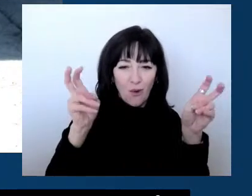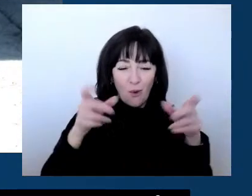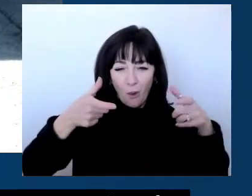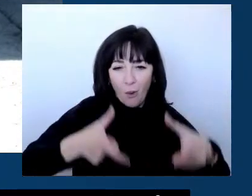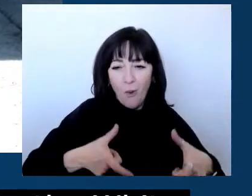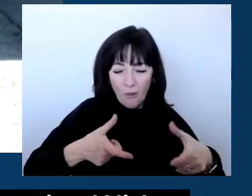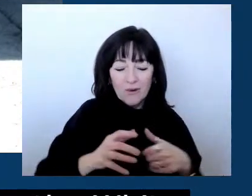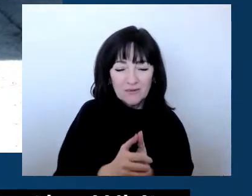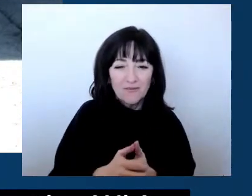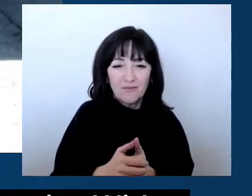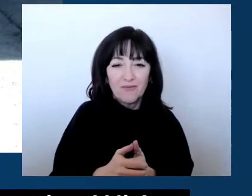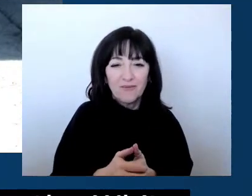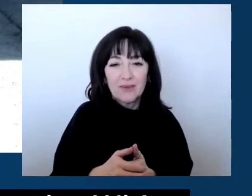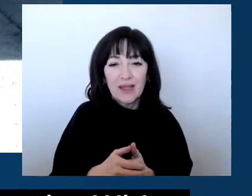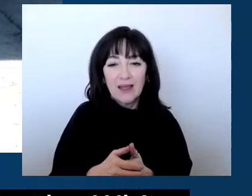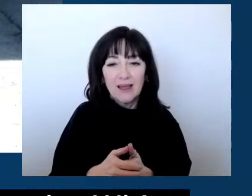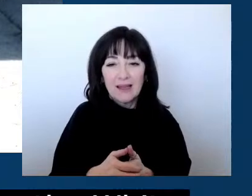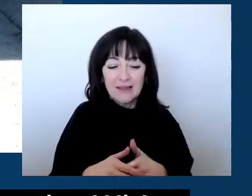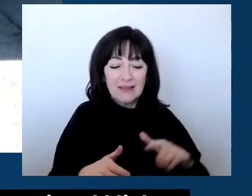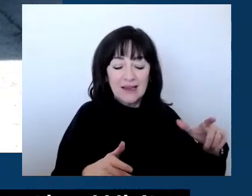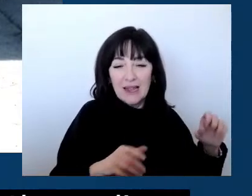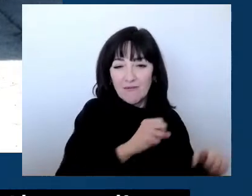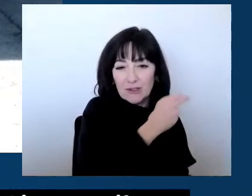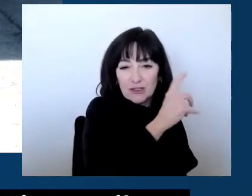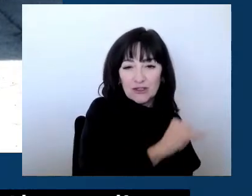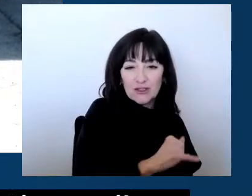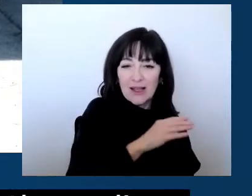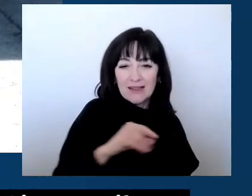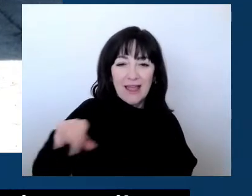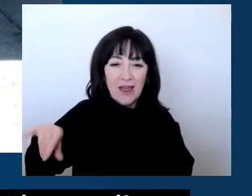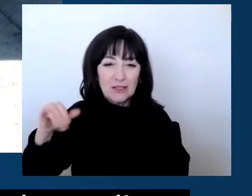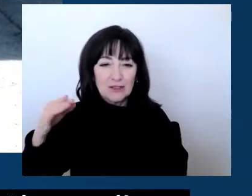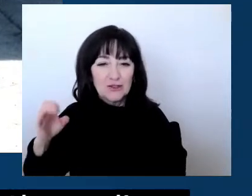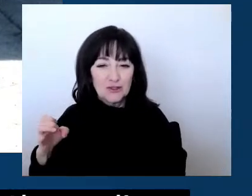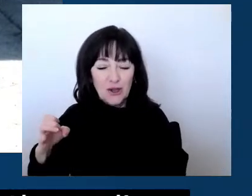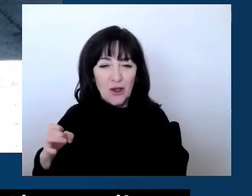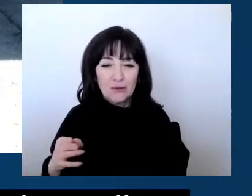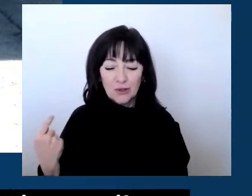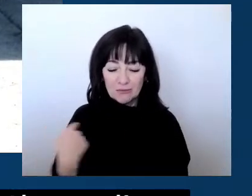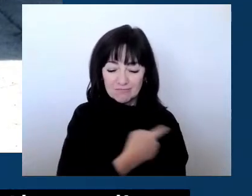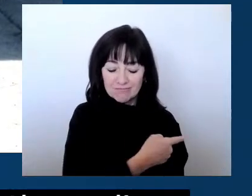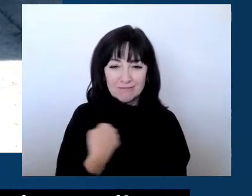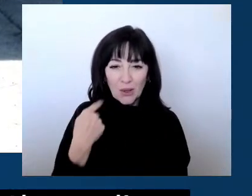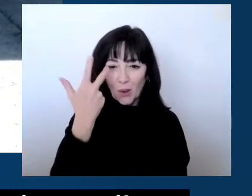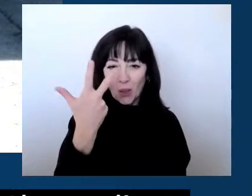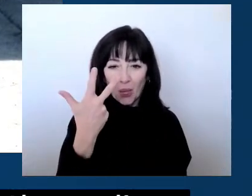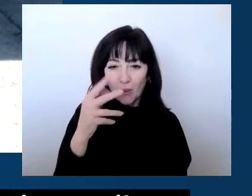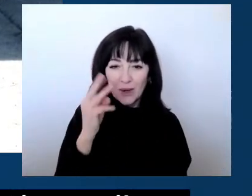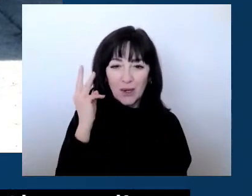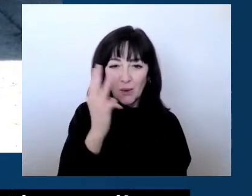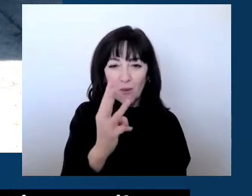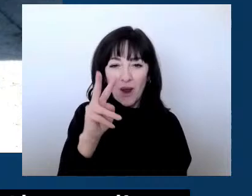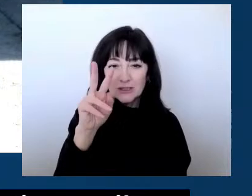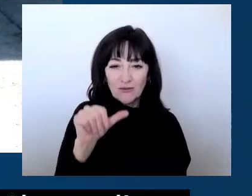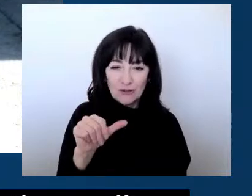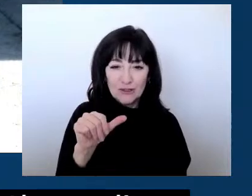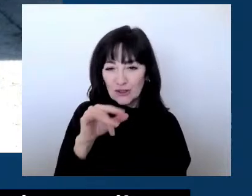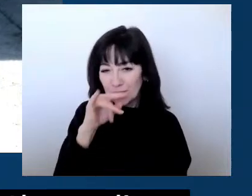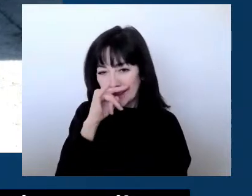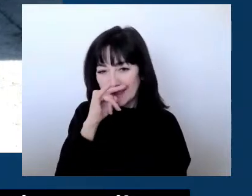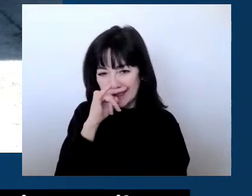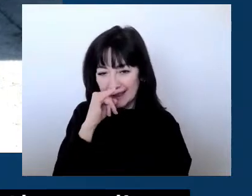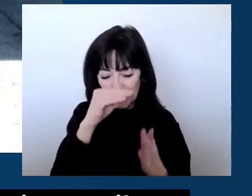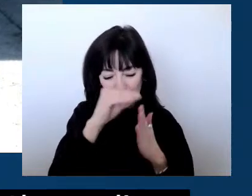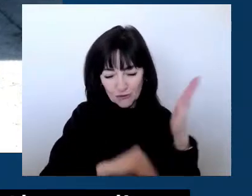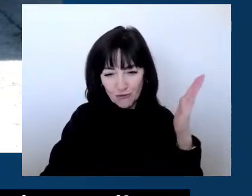Shelley Capito, and on my right side was Joe Manchin, and three West Virginia kids who had a hand in helping write the